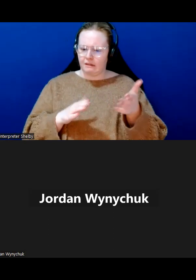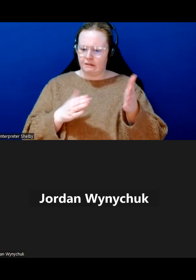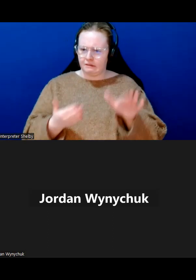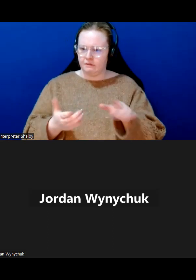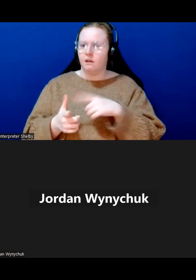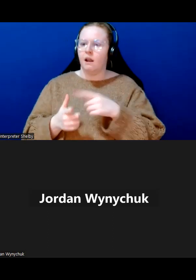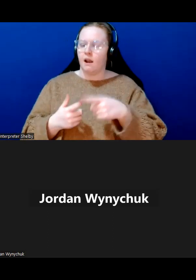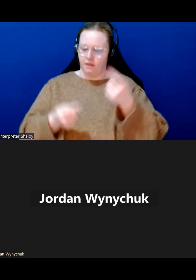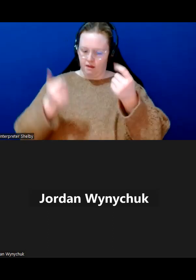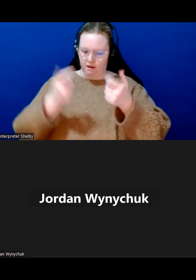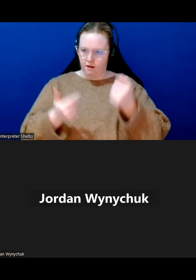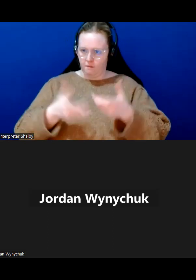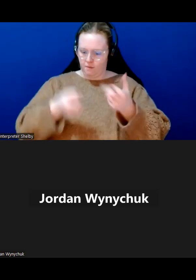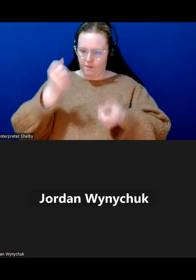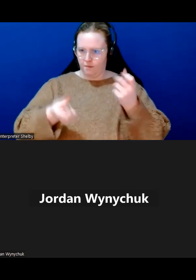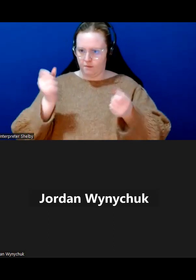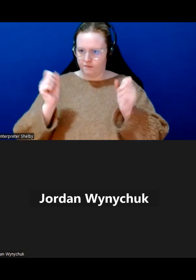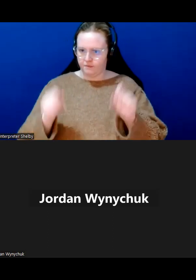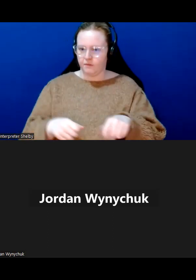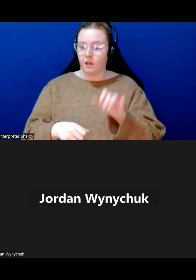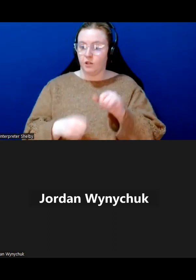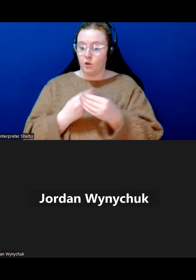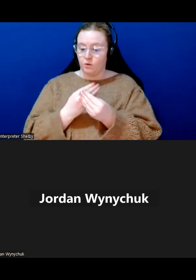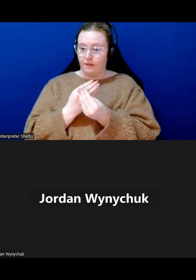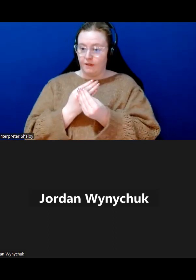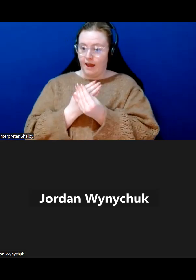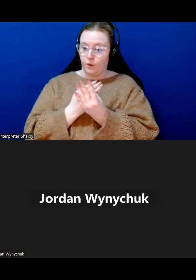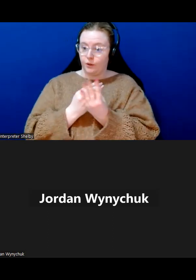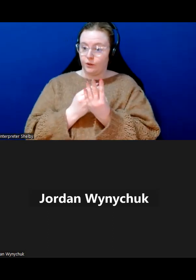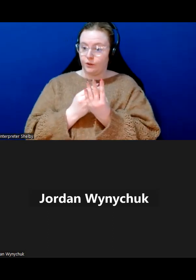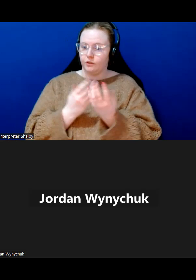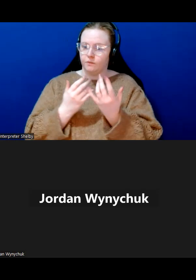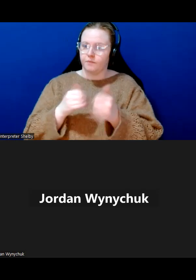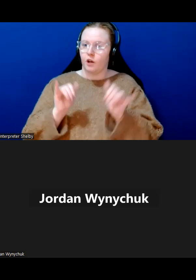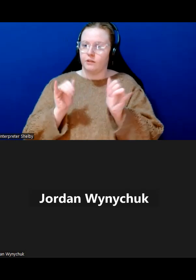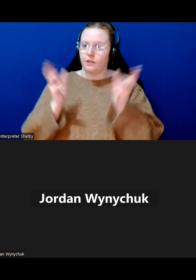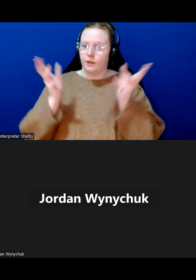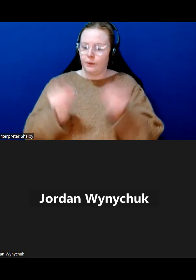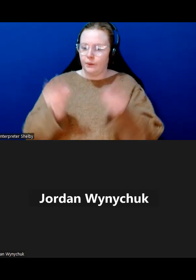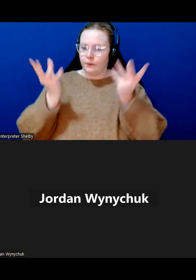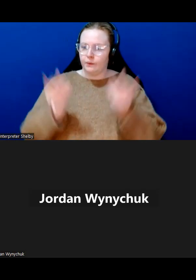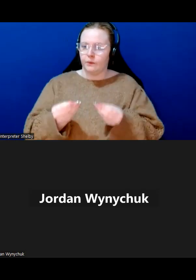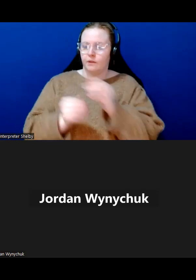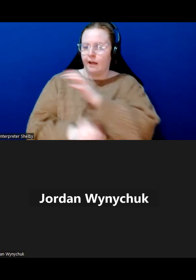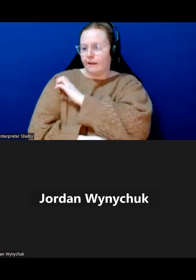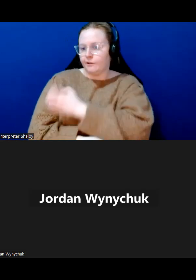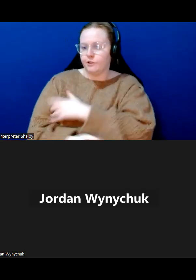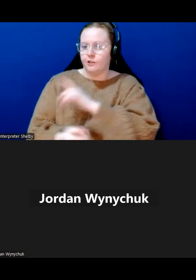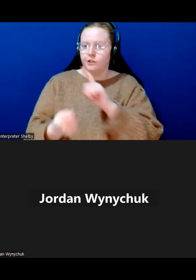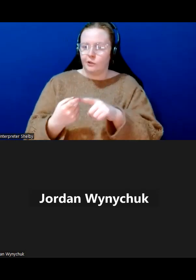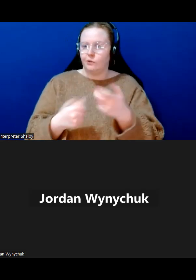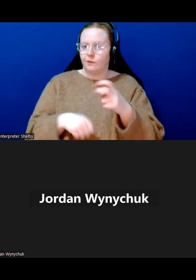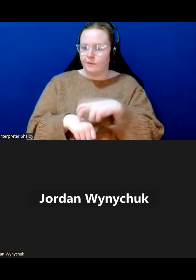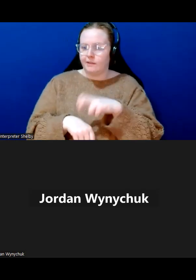because you're actually those flowers are still creating energy that's being brought down into the potatoes. And this is really like their last kind